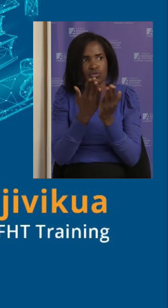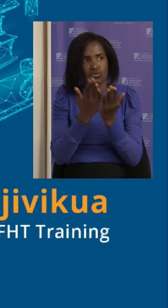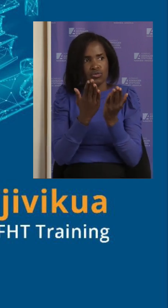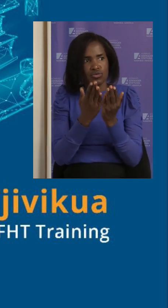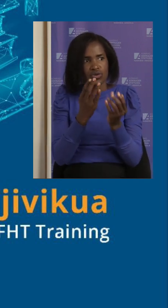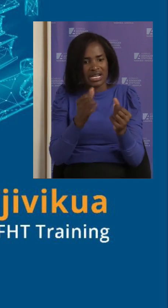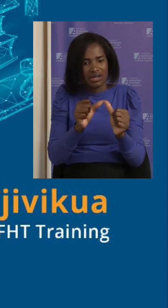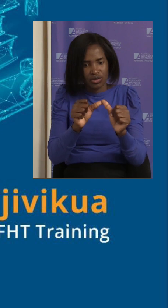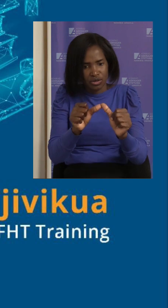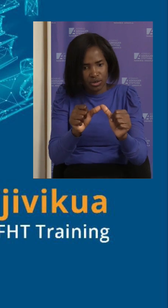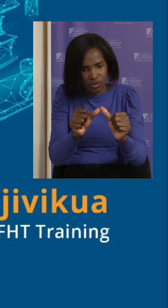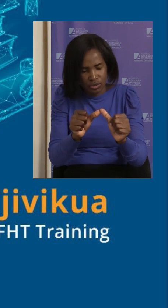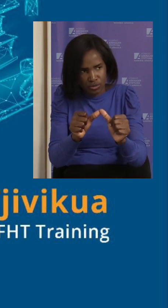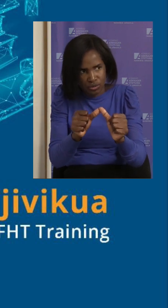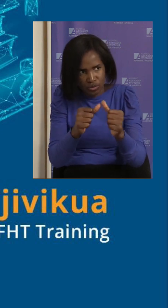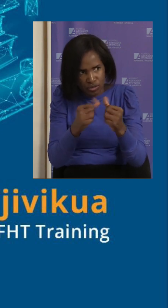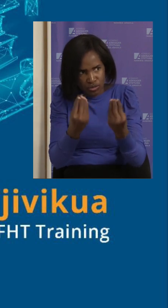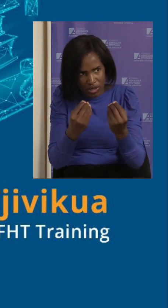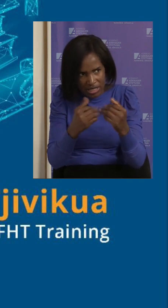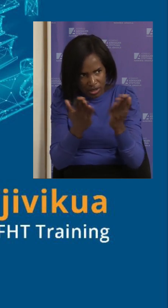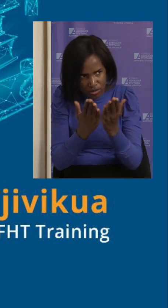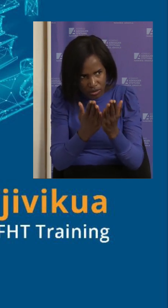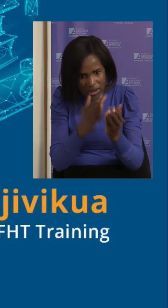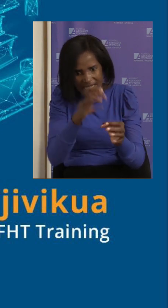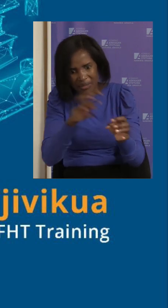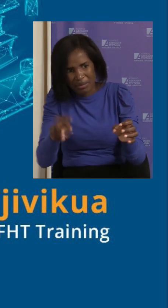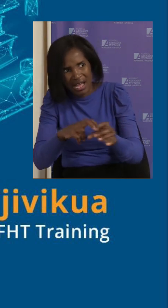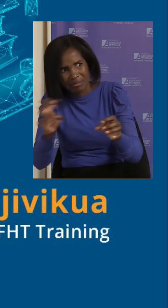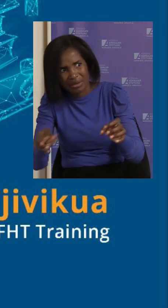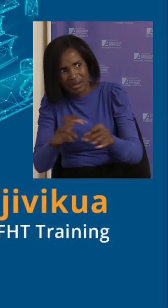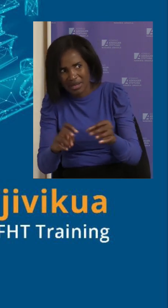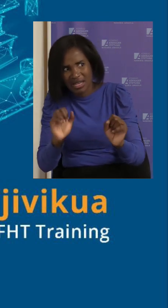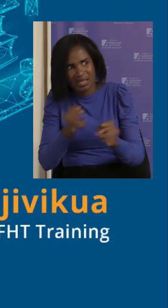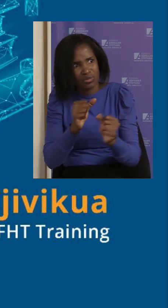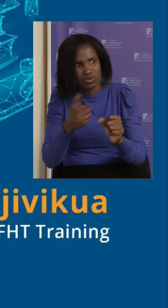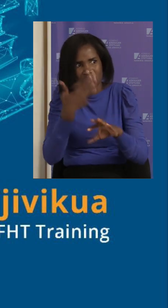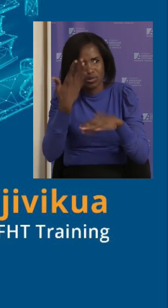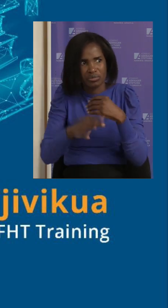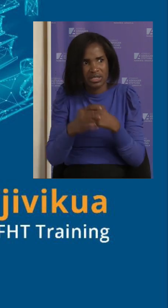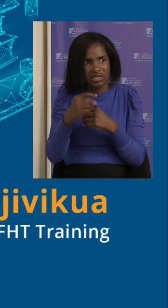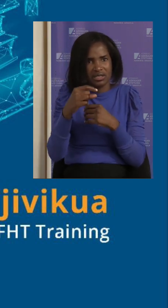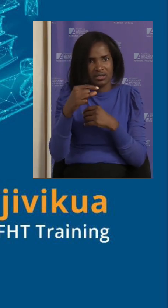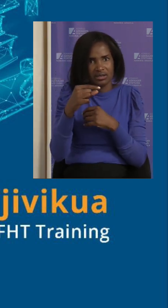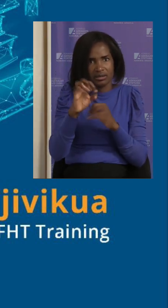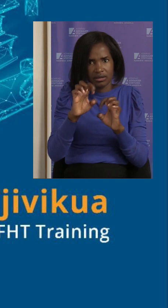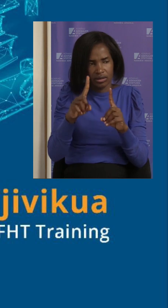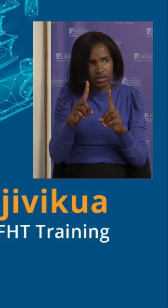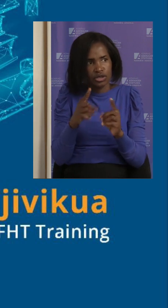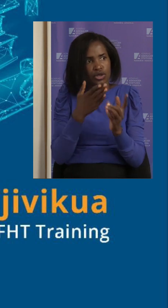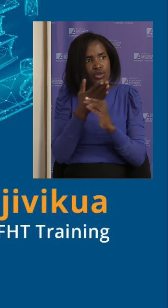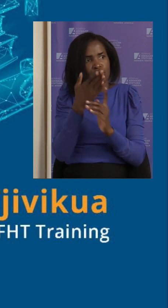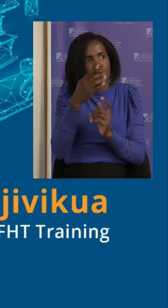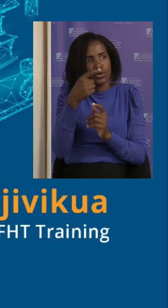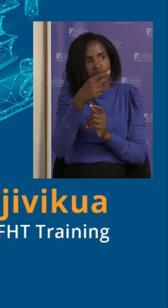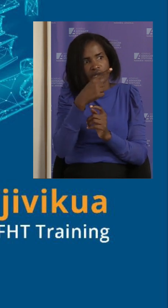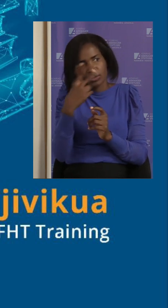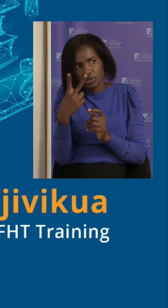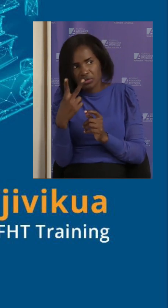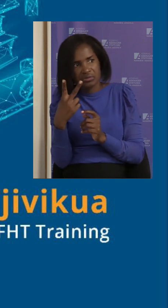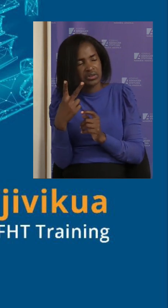a significant decline in the number of students moving upward to complete their general education through grade 12, with